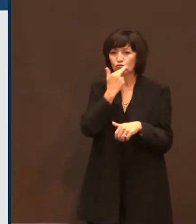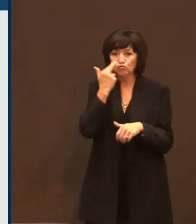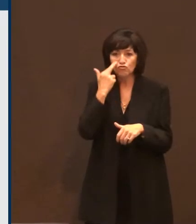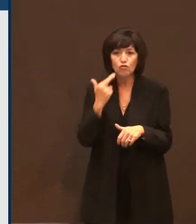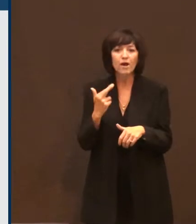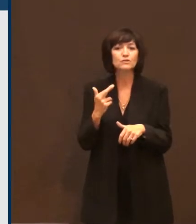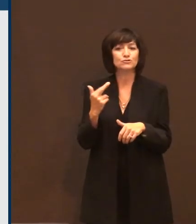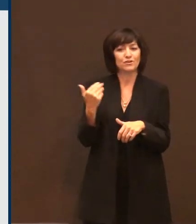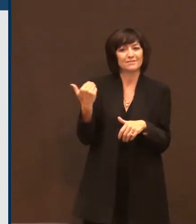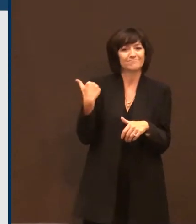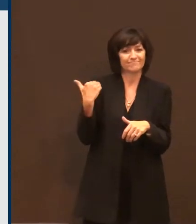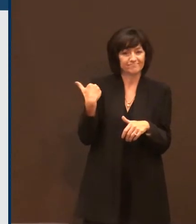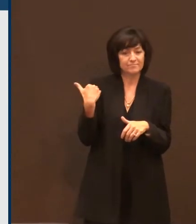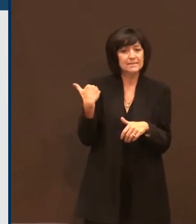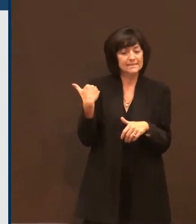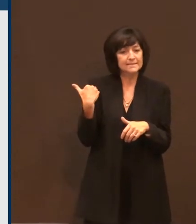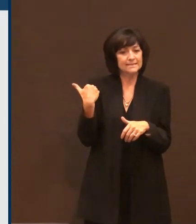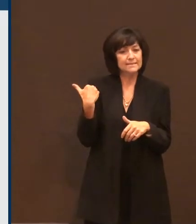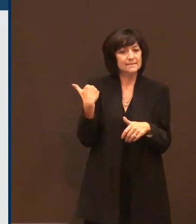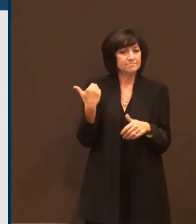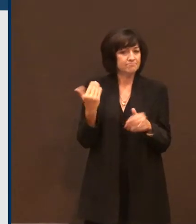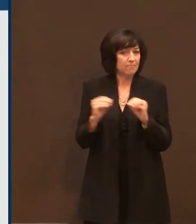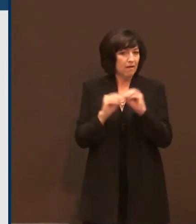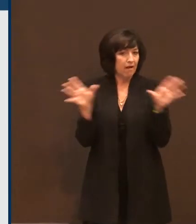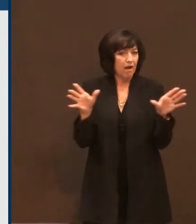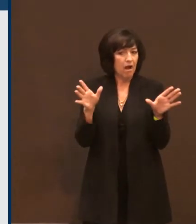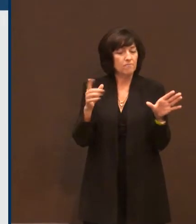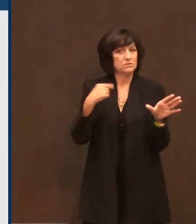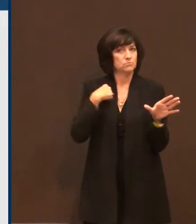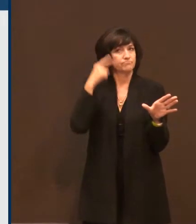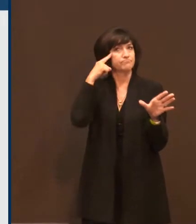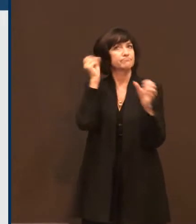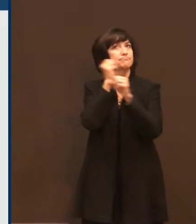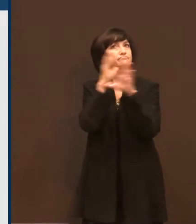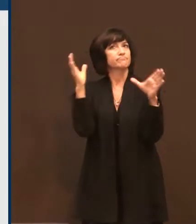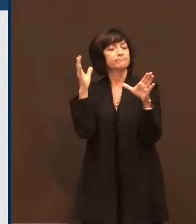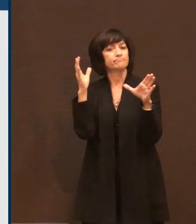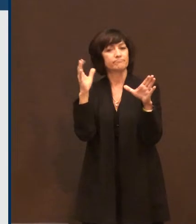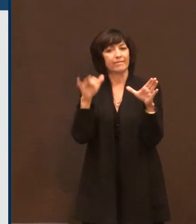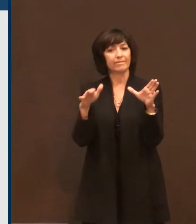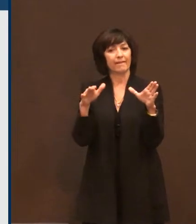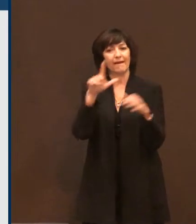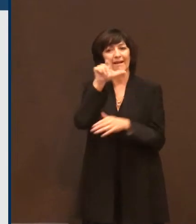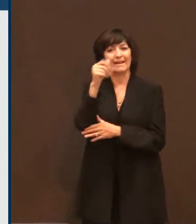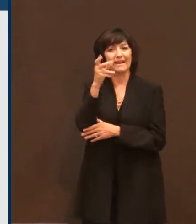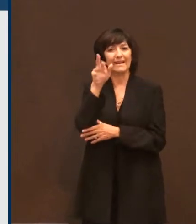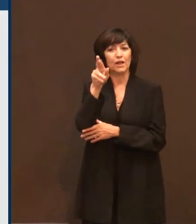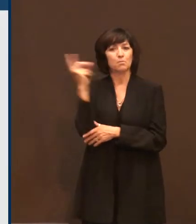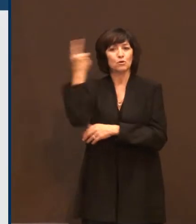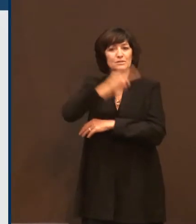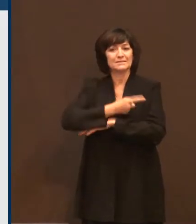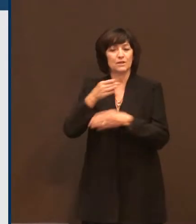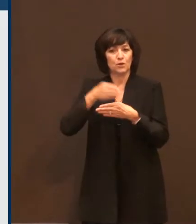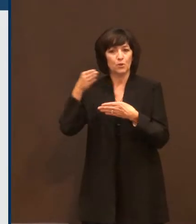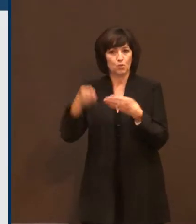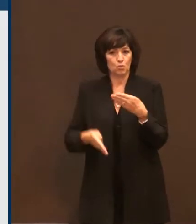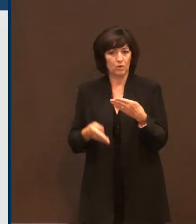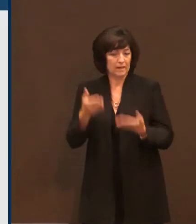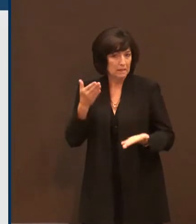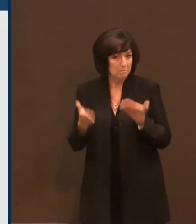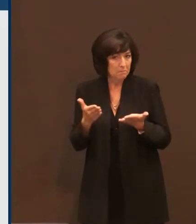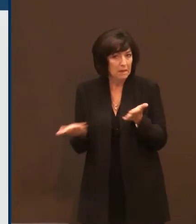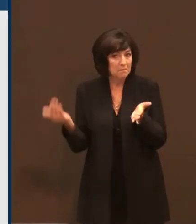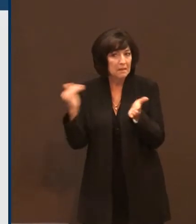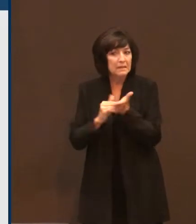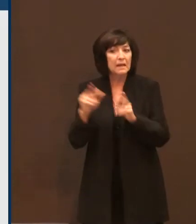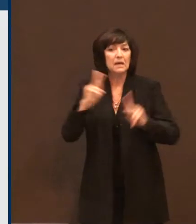up towards the end of the fall. There is obviously the Labor Day weekend and the like, and then of course more activity